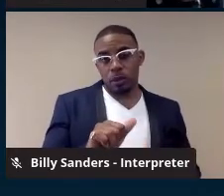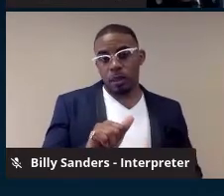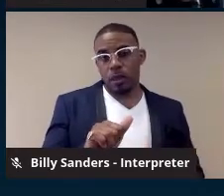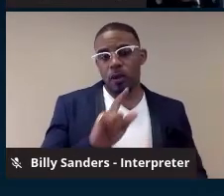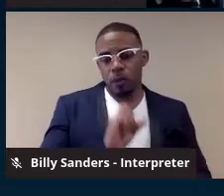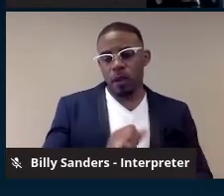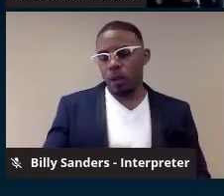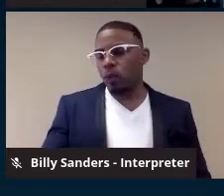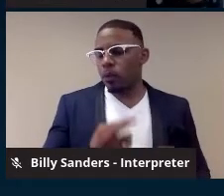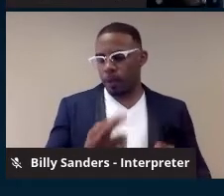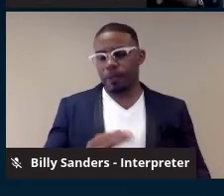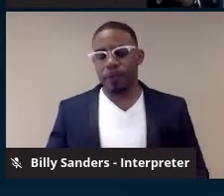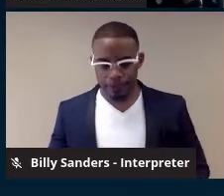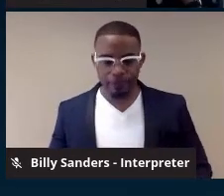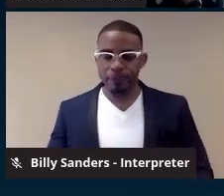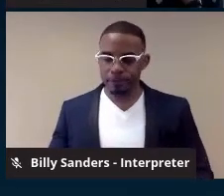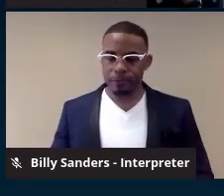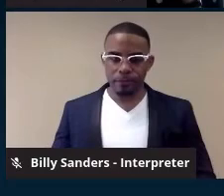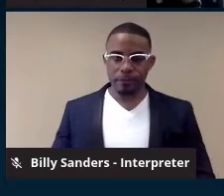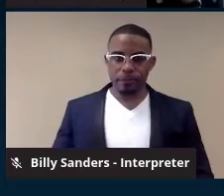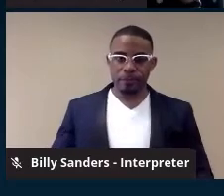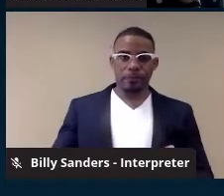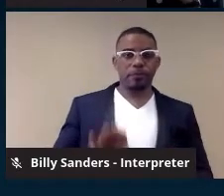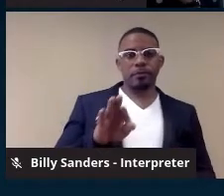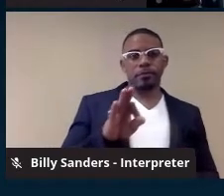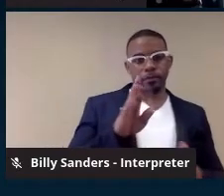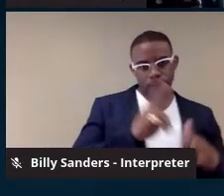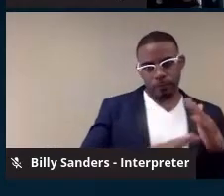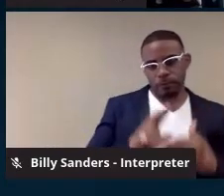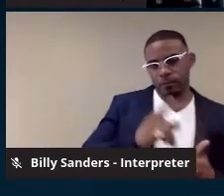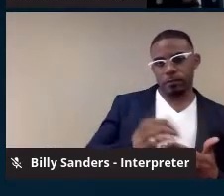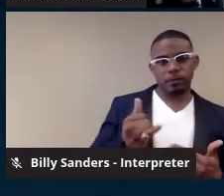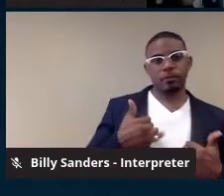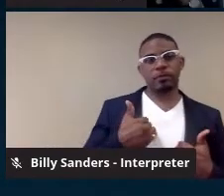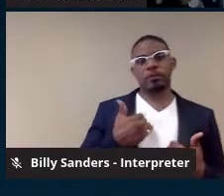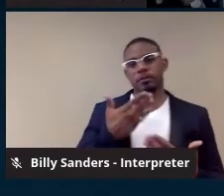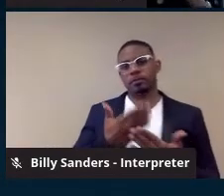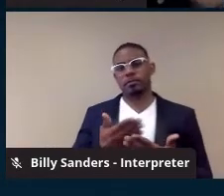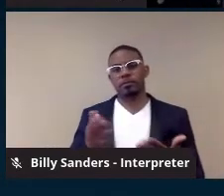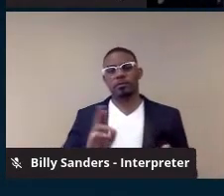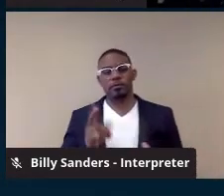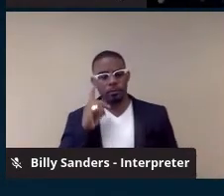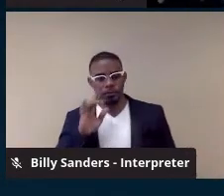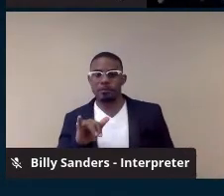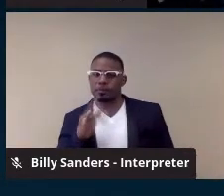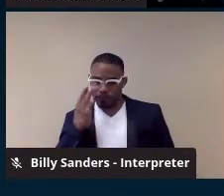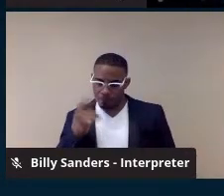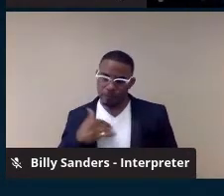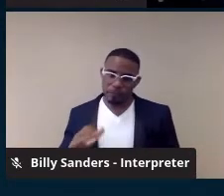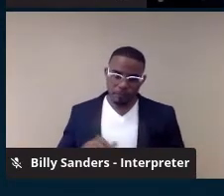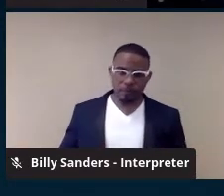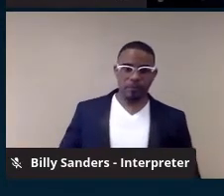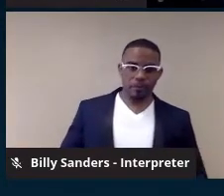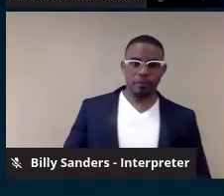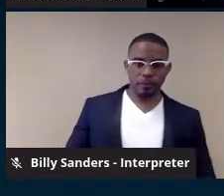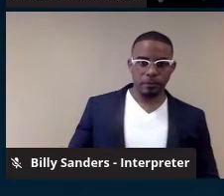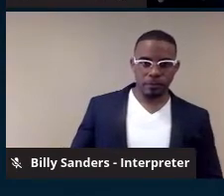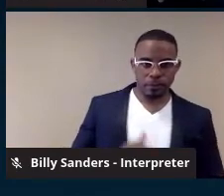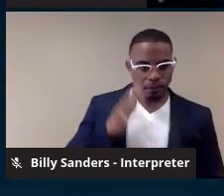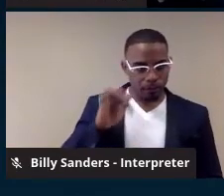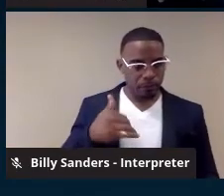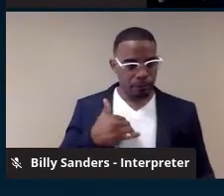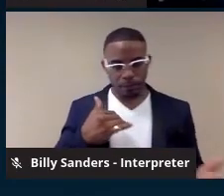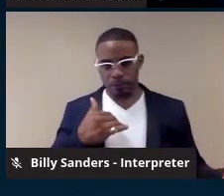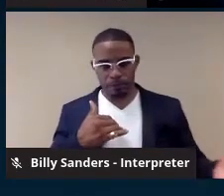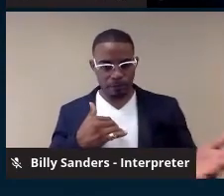recommend it, kind of file new project and just having a bit of a play around, because that's what I've done. I'm not an expert in